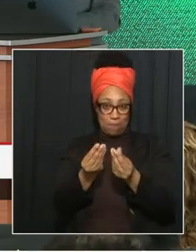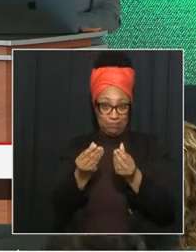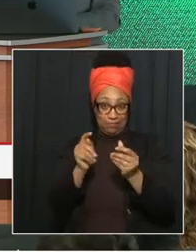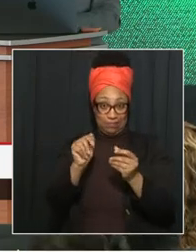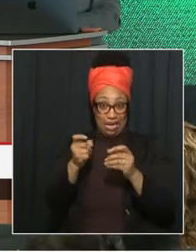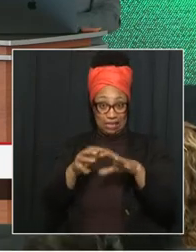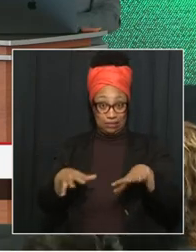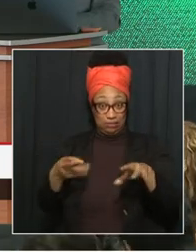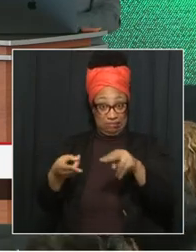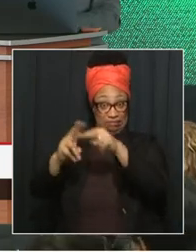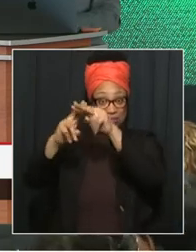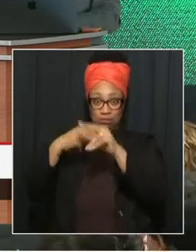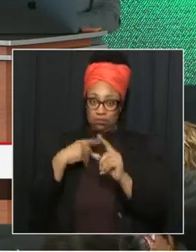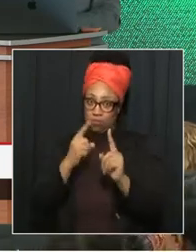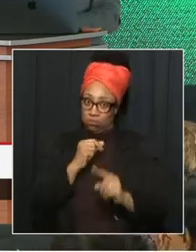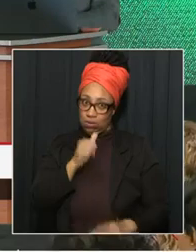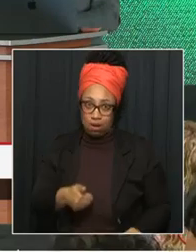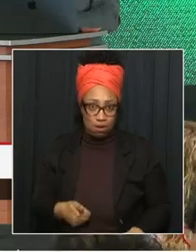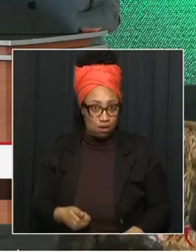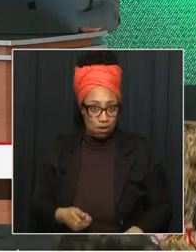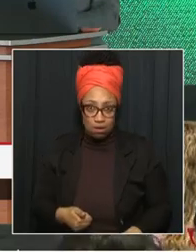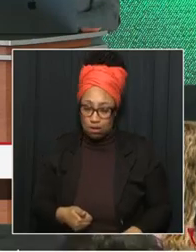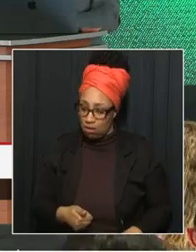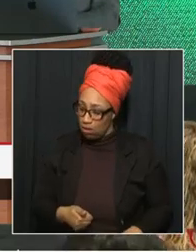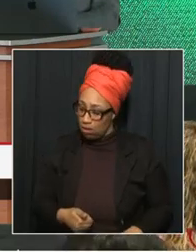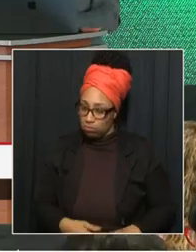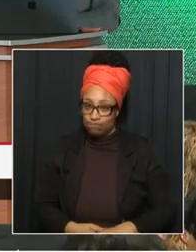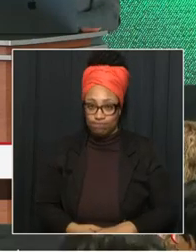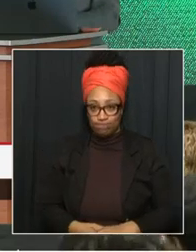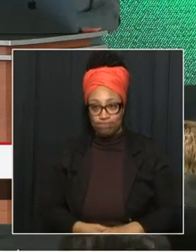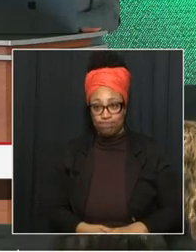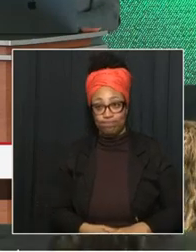budget process. I just heard the mayor of New York